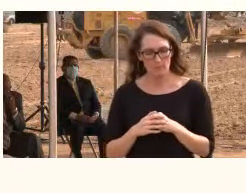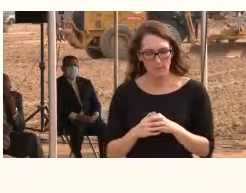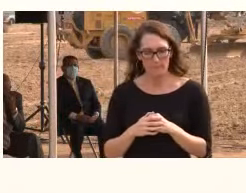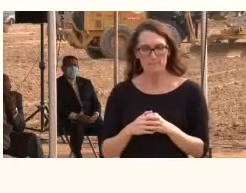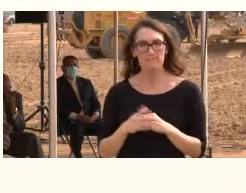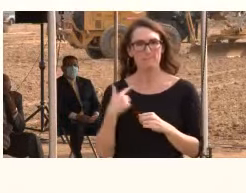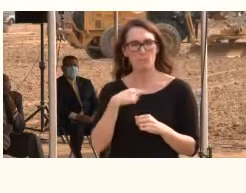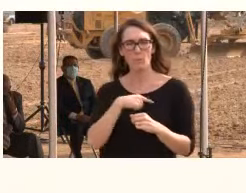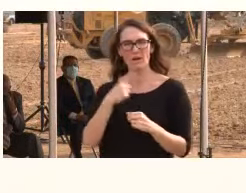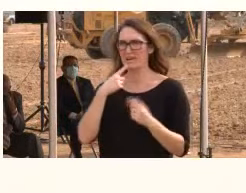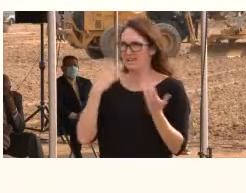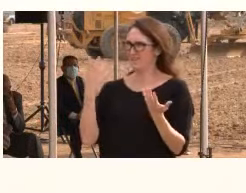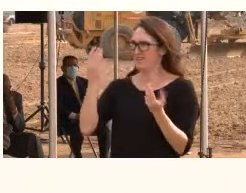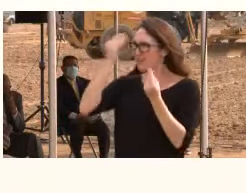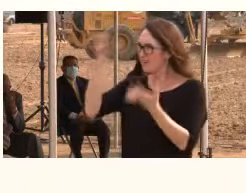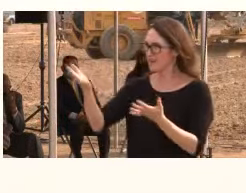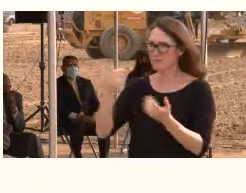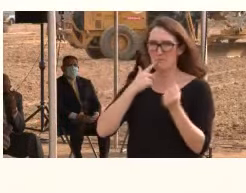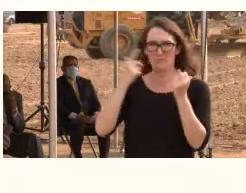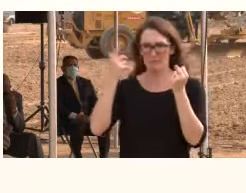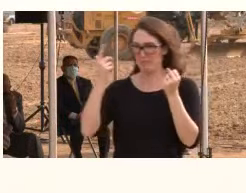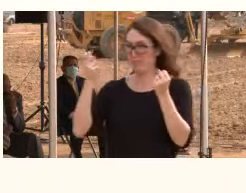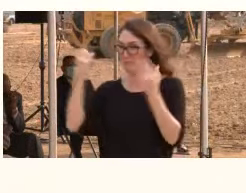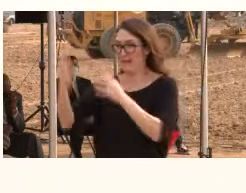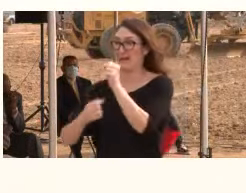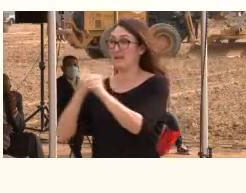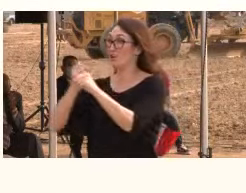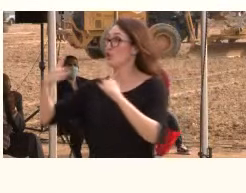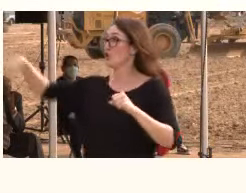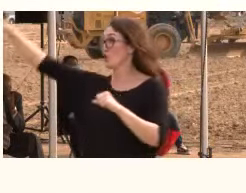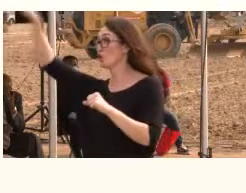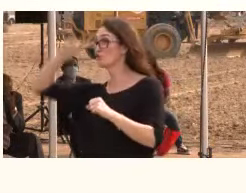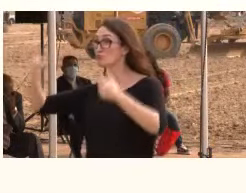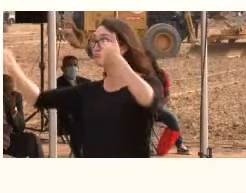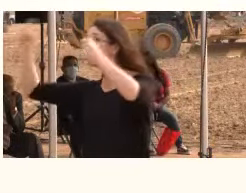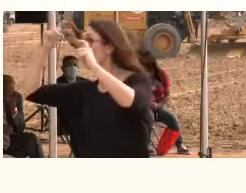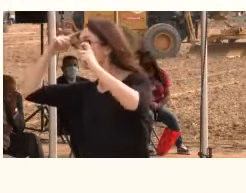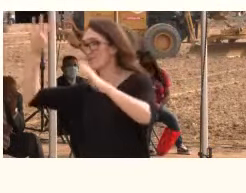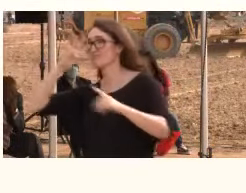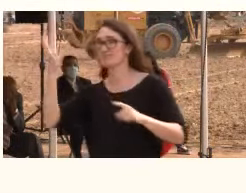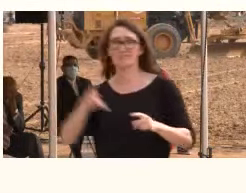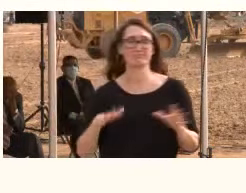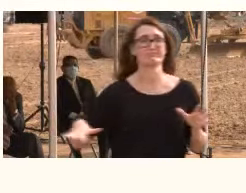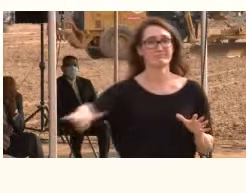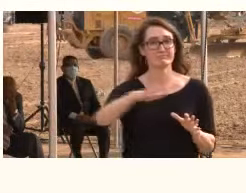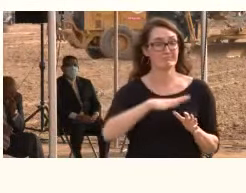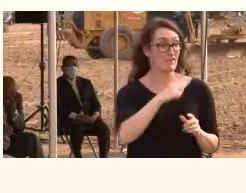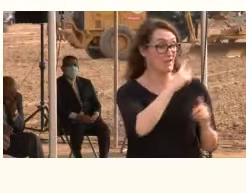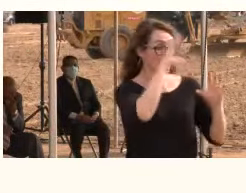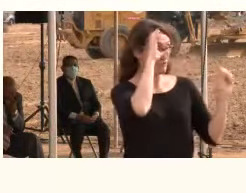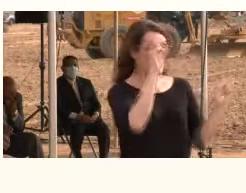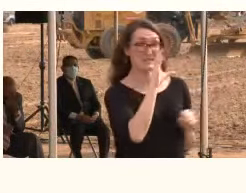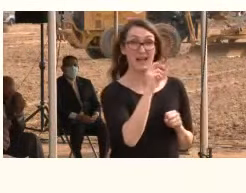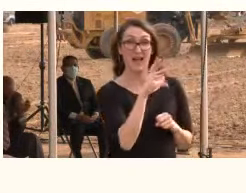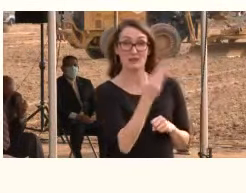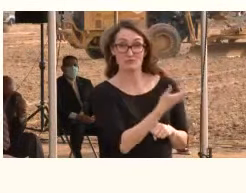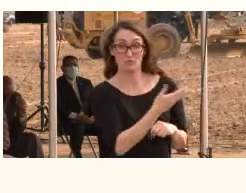the blind eye that had been turned to our community. President Castro, I can tell you